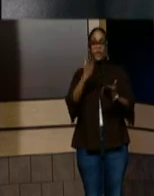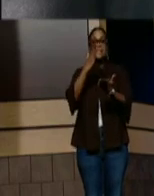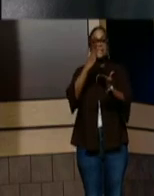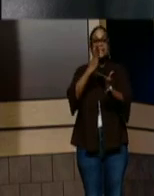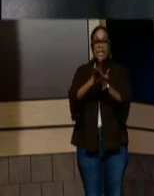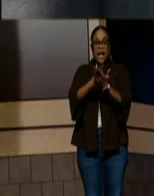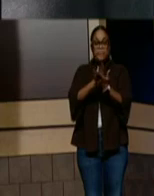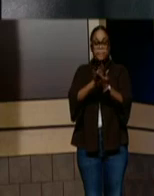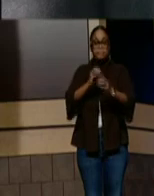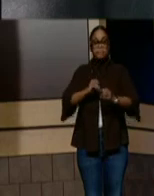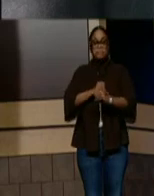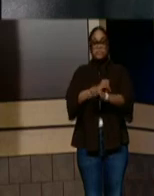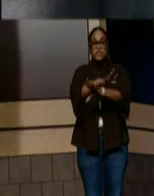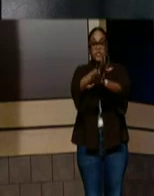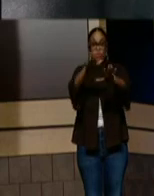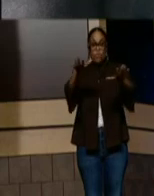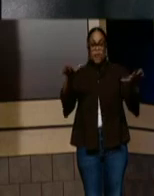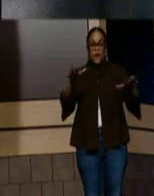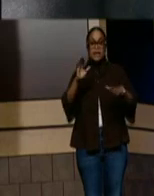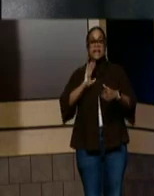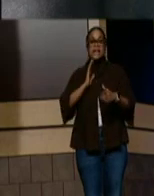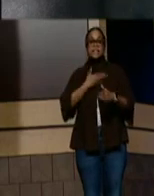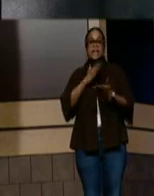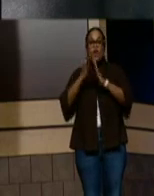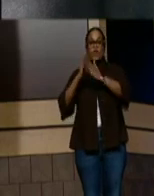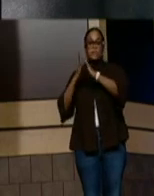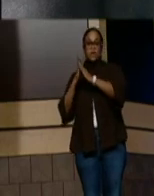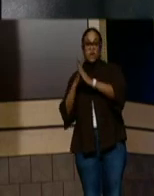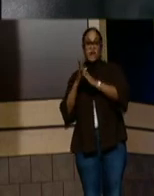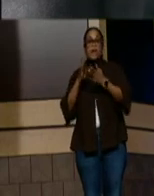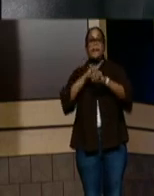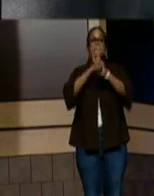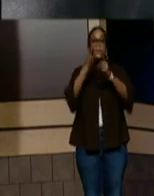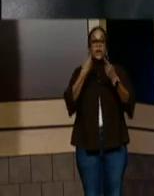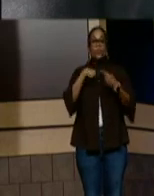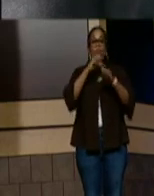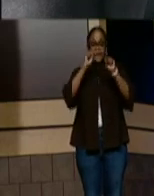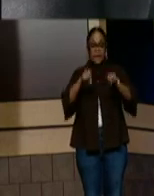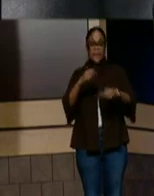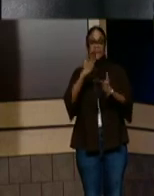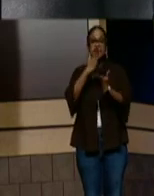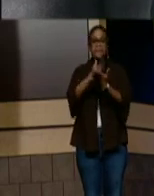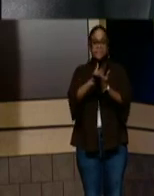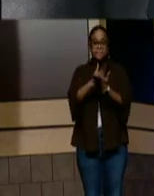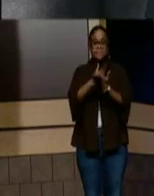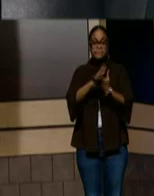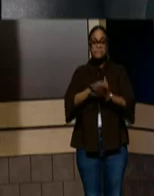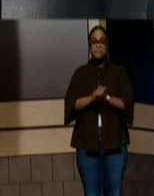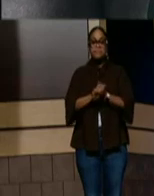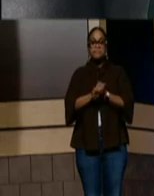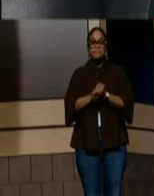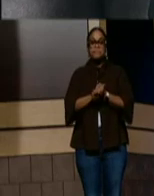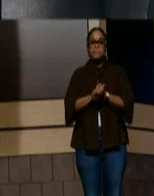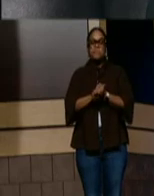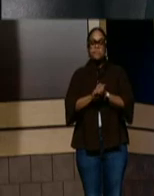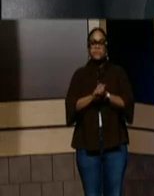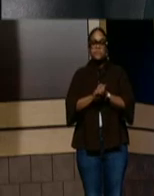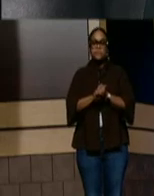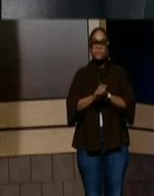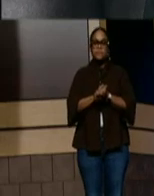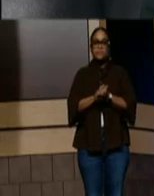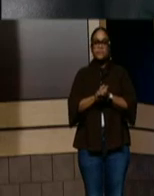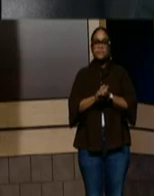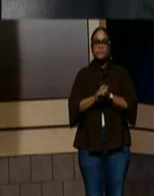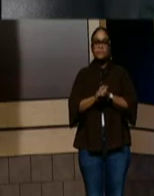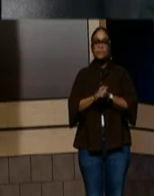The virus is already in our communities, but we can minimize it. The reason that's important, two examples, and I'll stop. Look